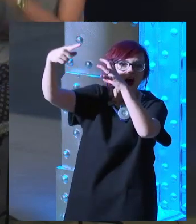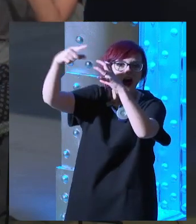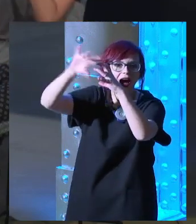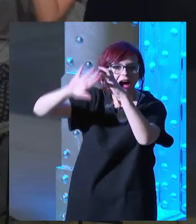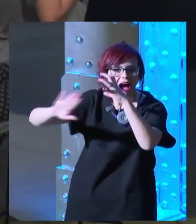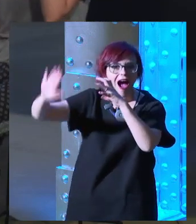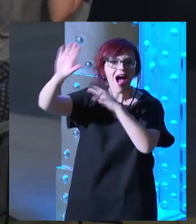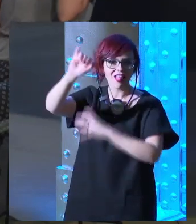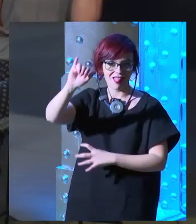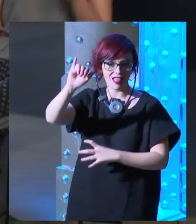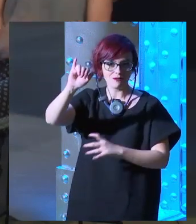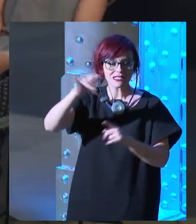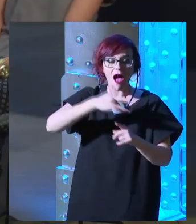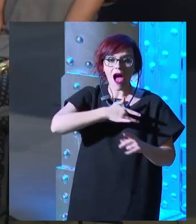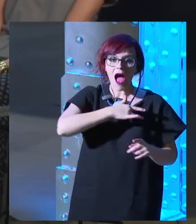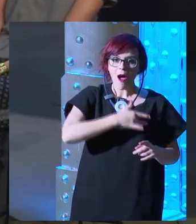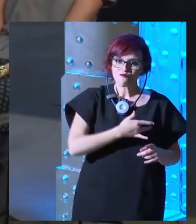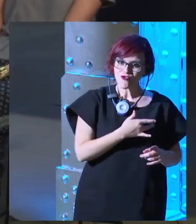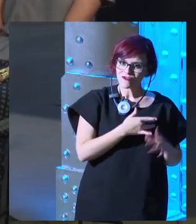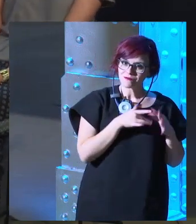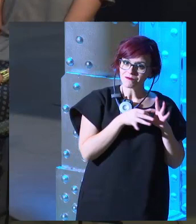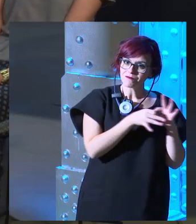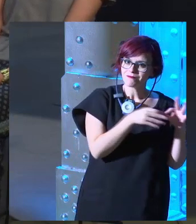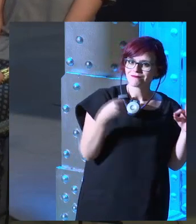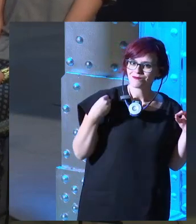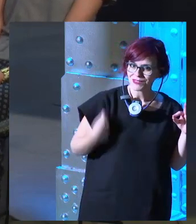for myself then, and I was freed from